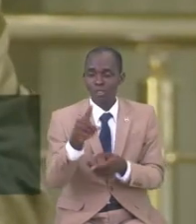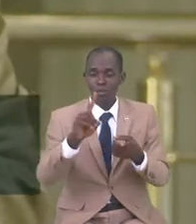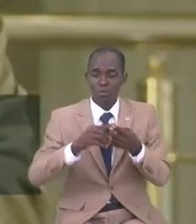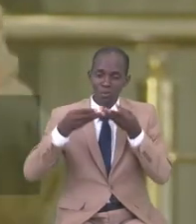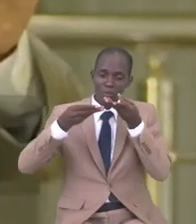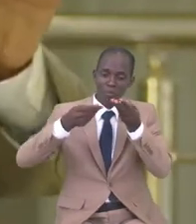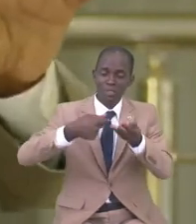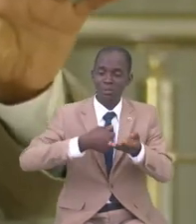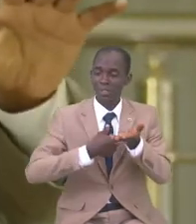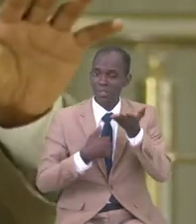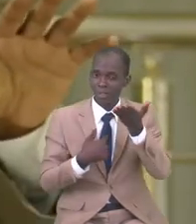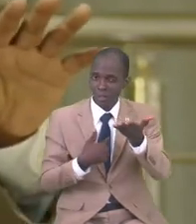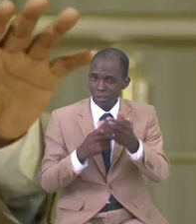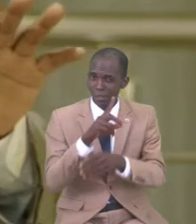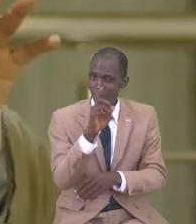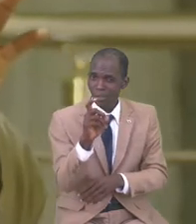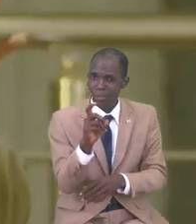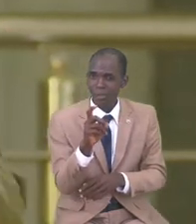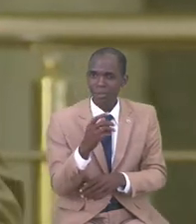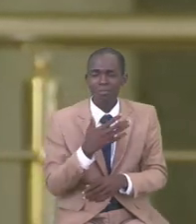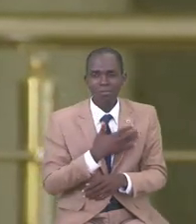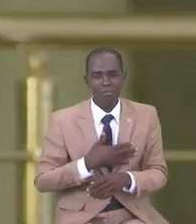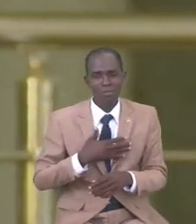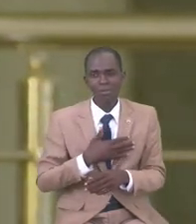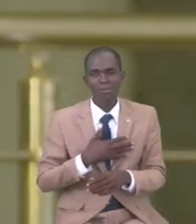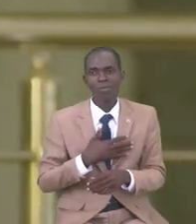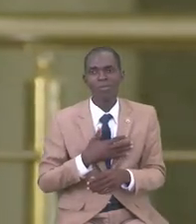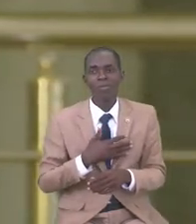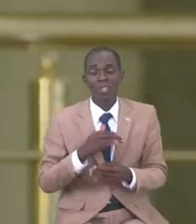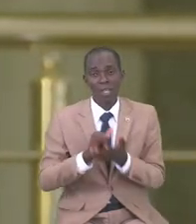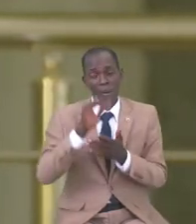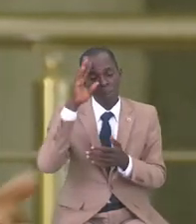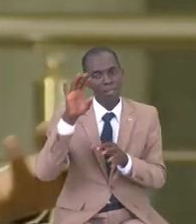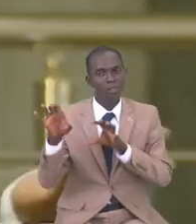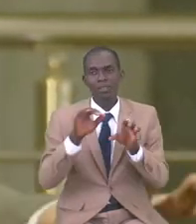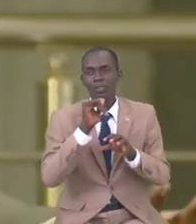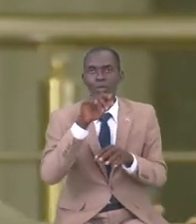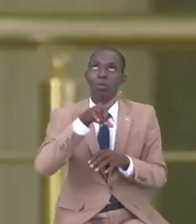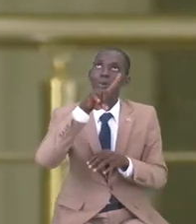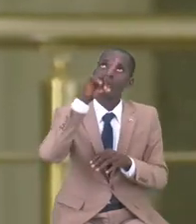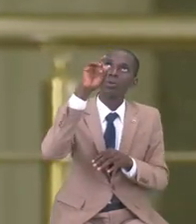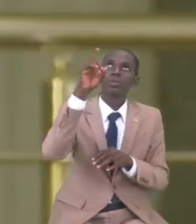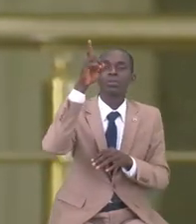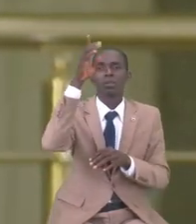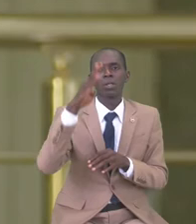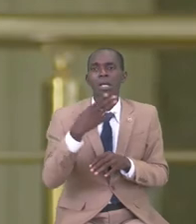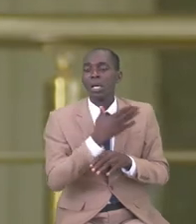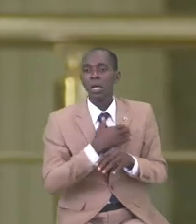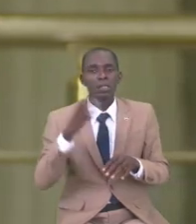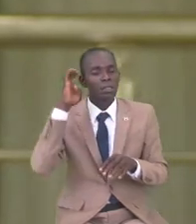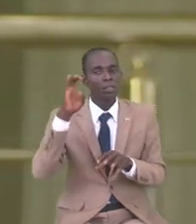there. He did not question God, and he did not